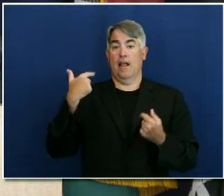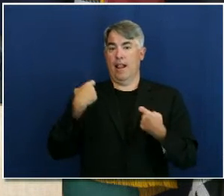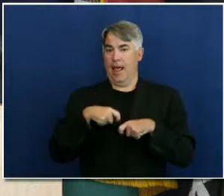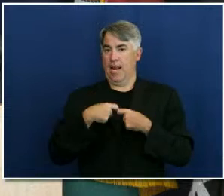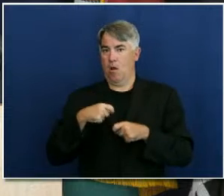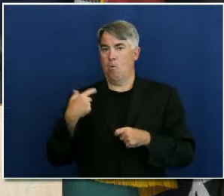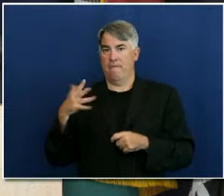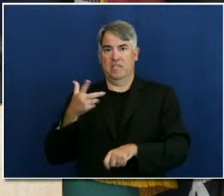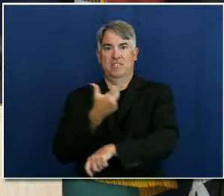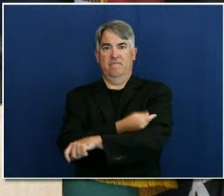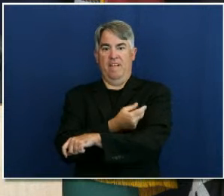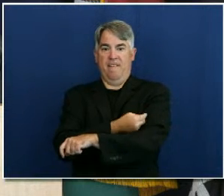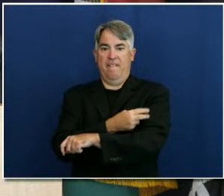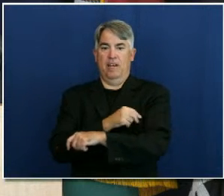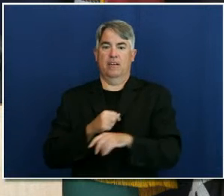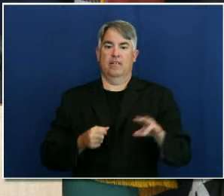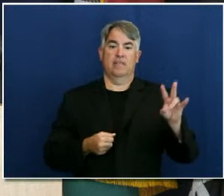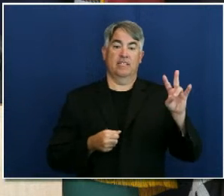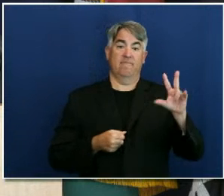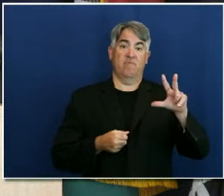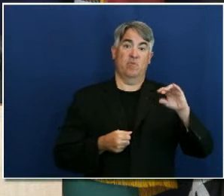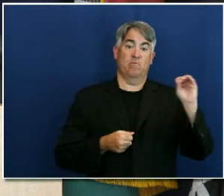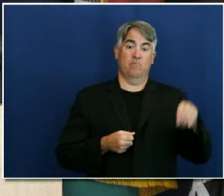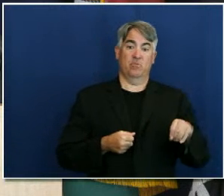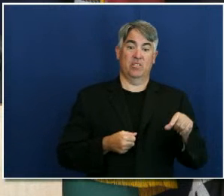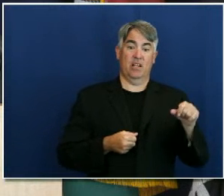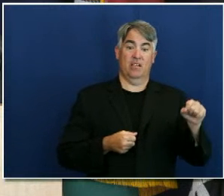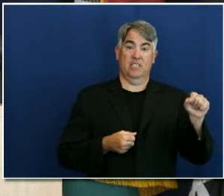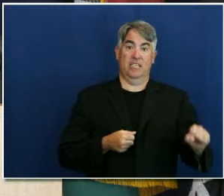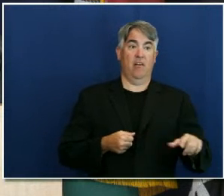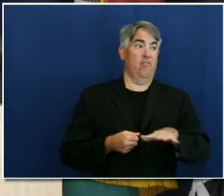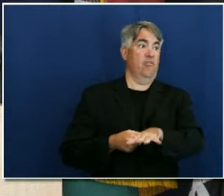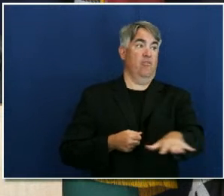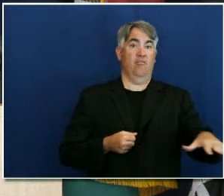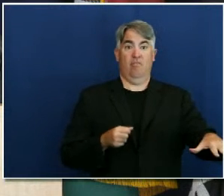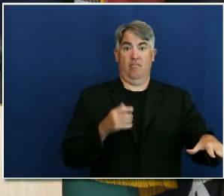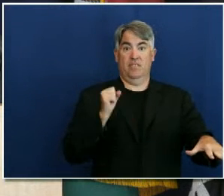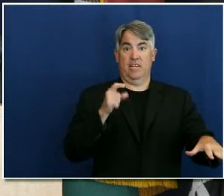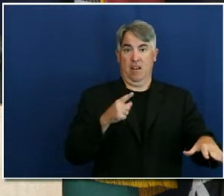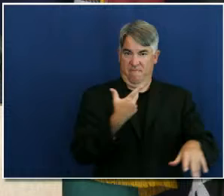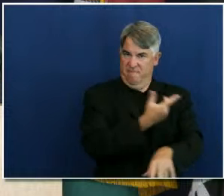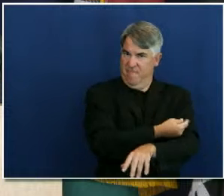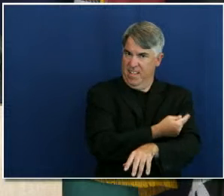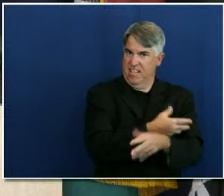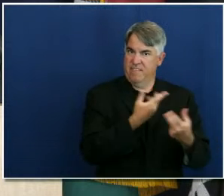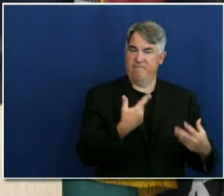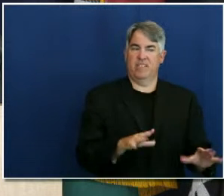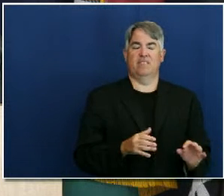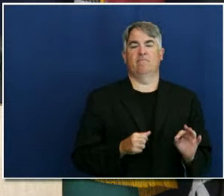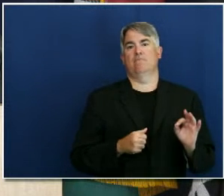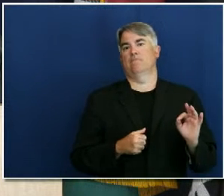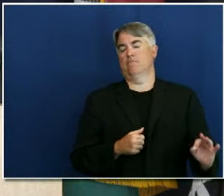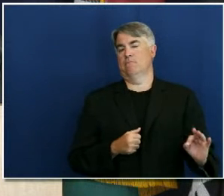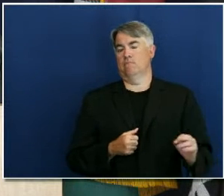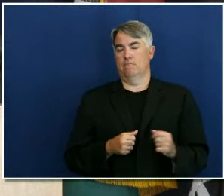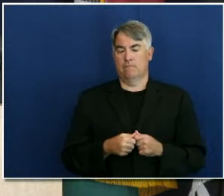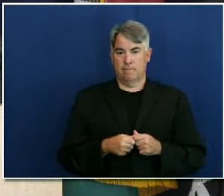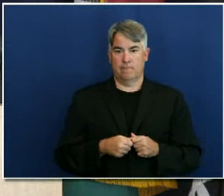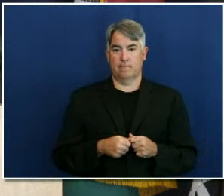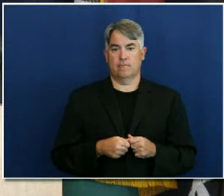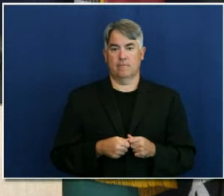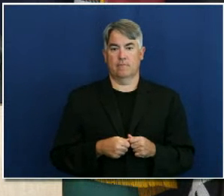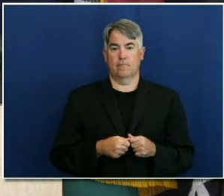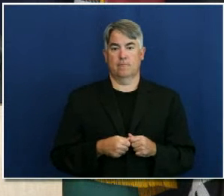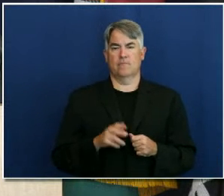70.7% in the South region have actually been vaccinated in that community as well. Also, when you look at the 39 health equity zip codes and the